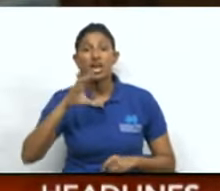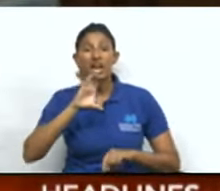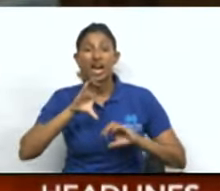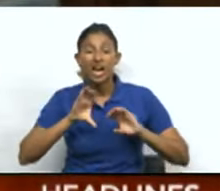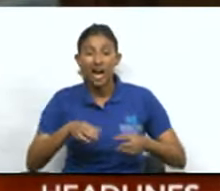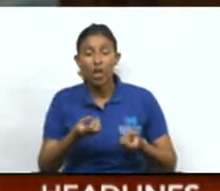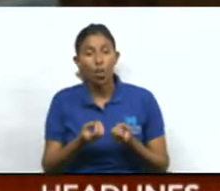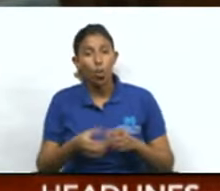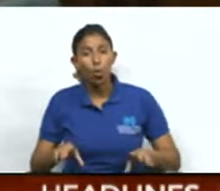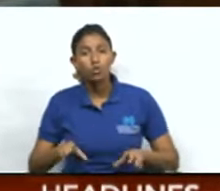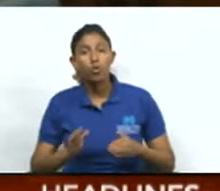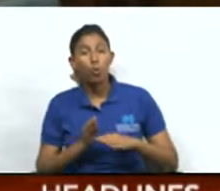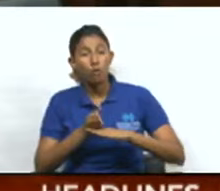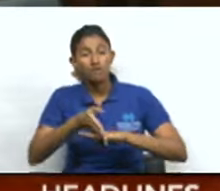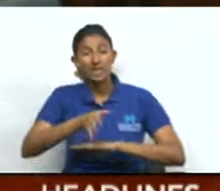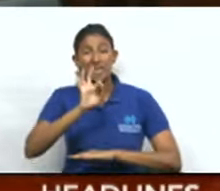over